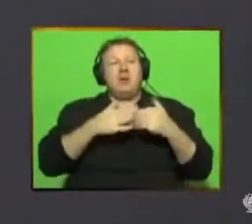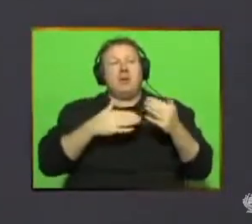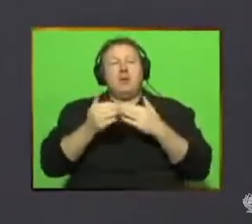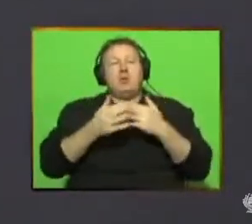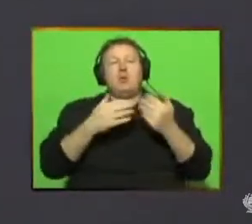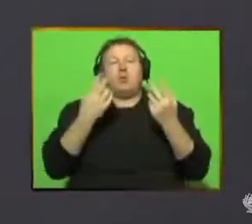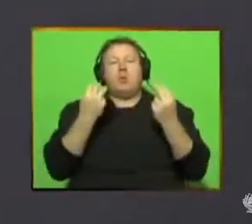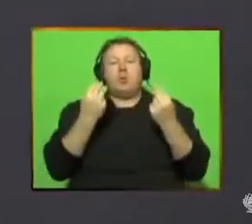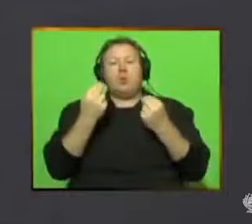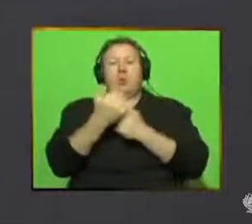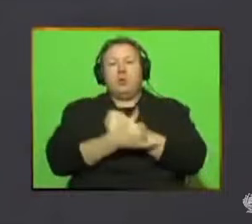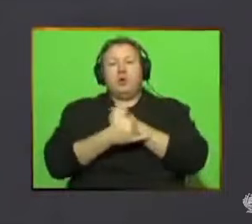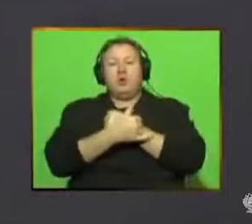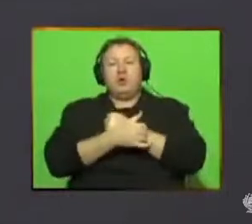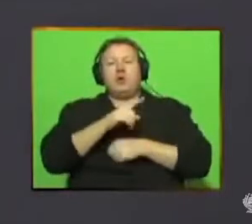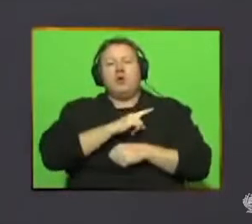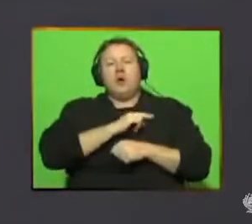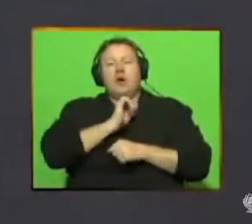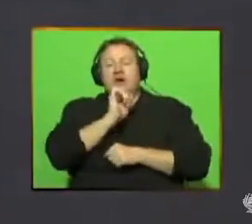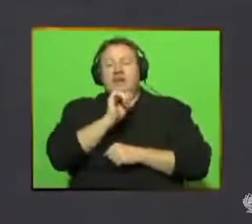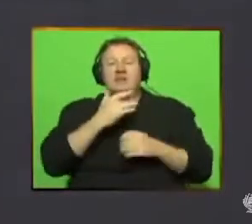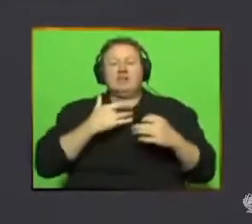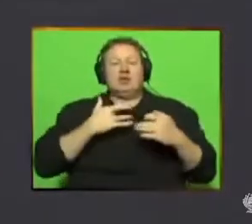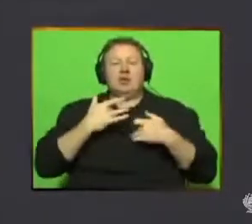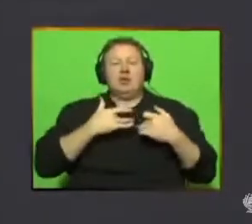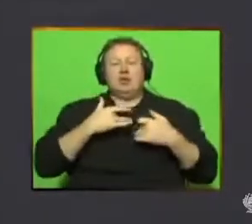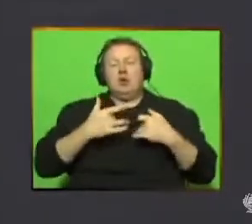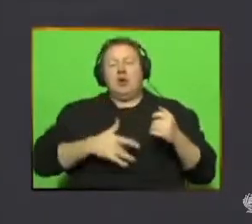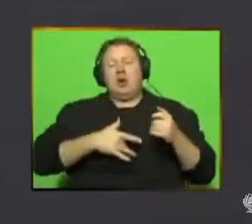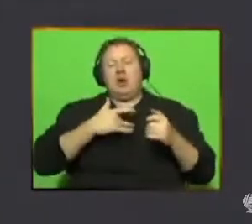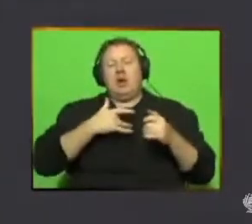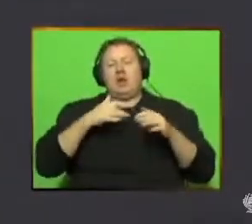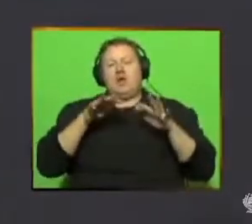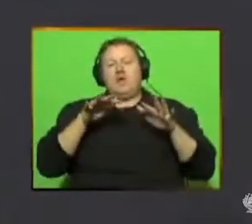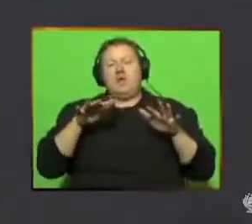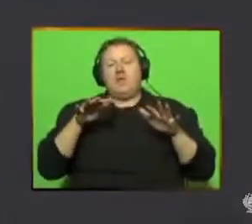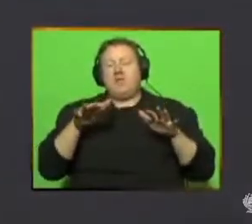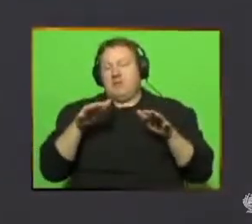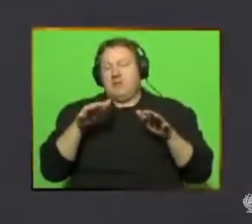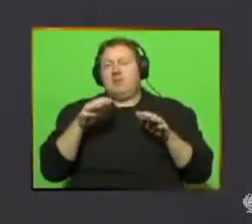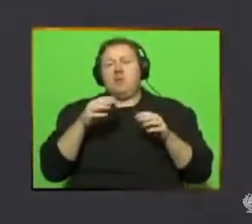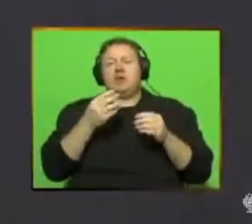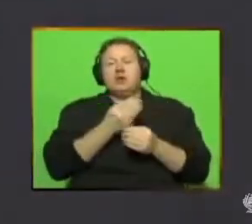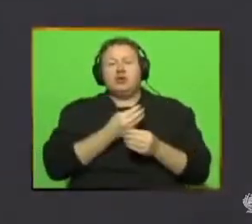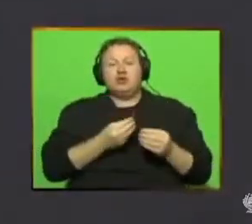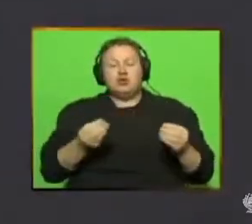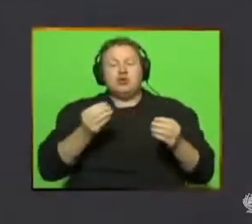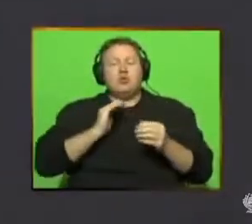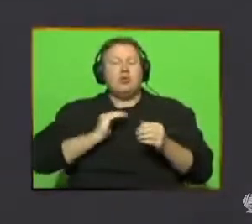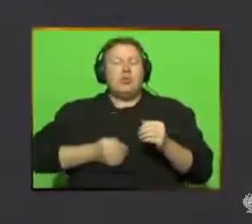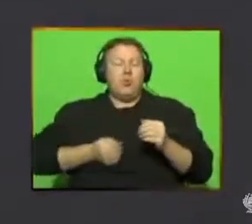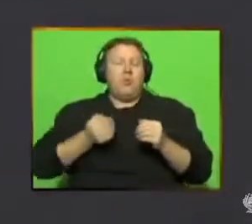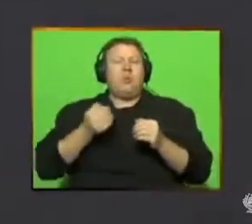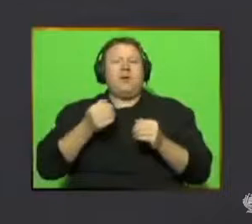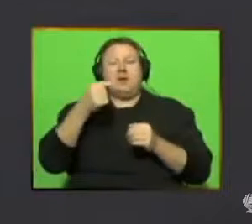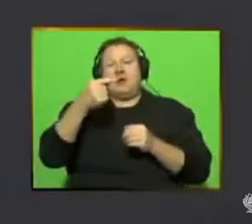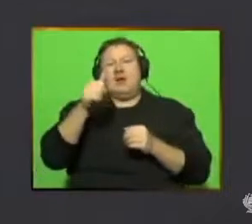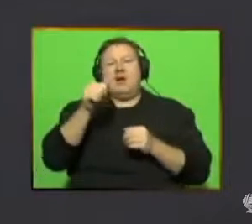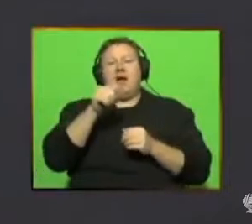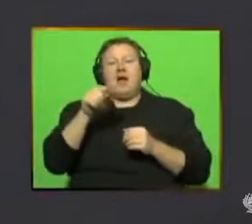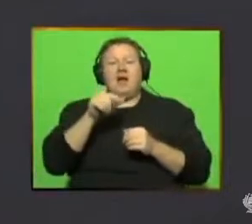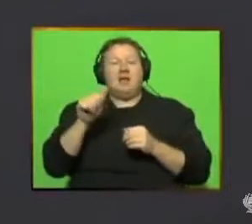civilization because of his concern for the lives of women and children in Gaza. Now in